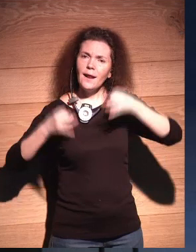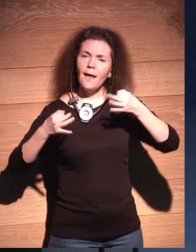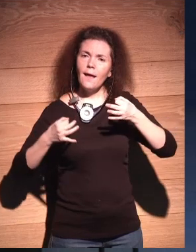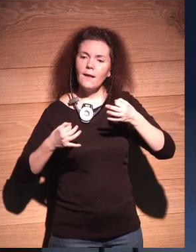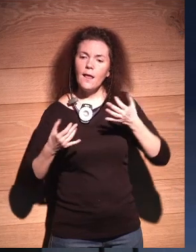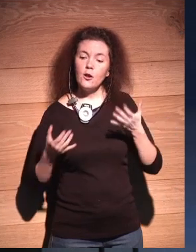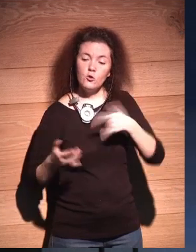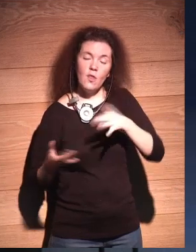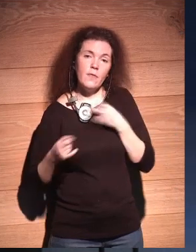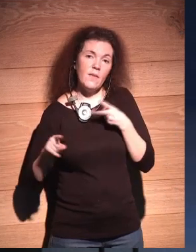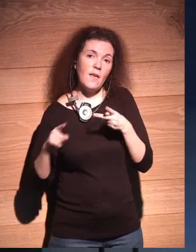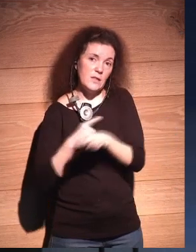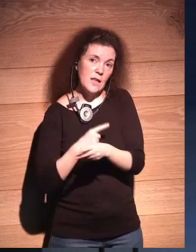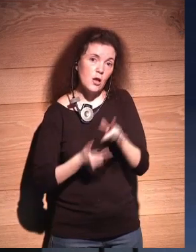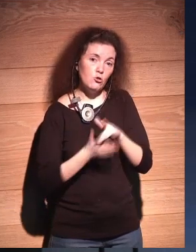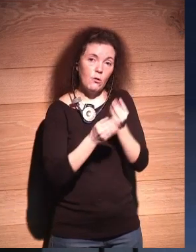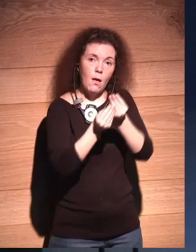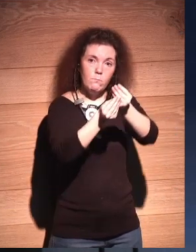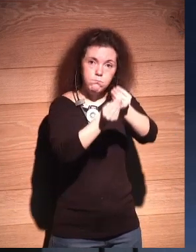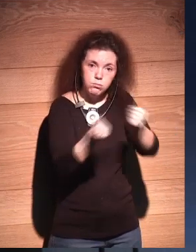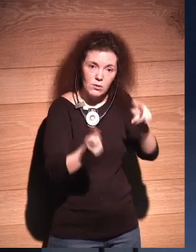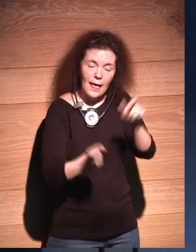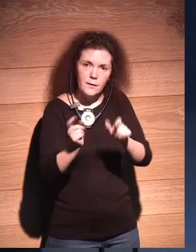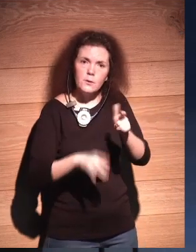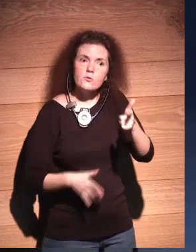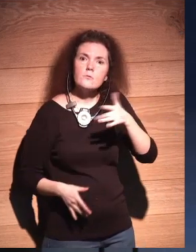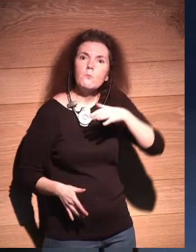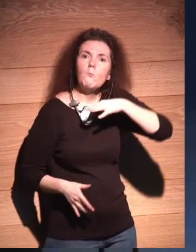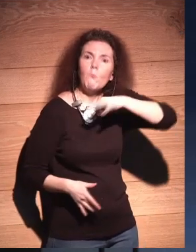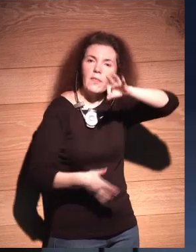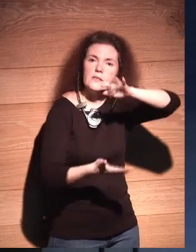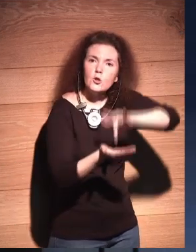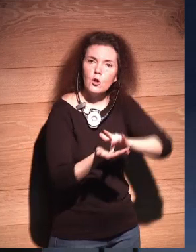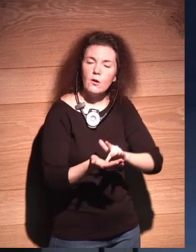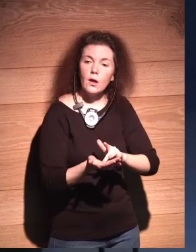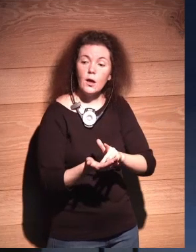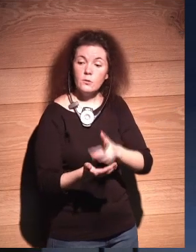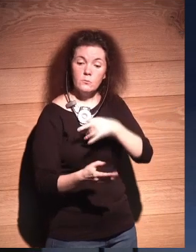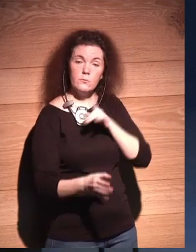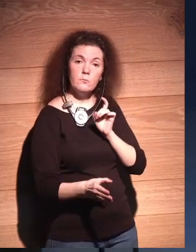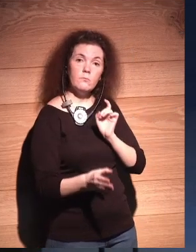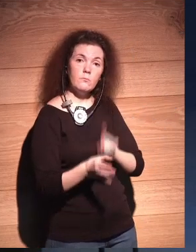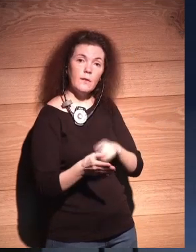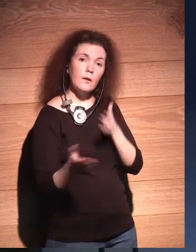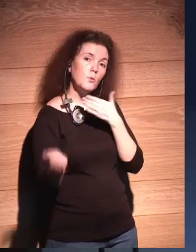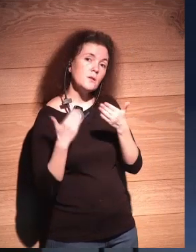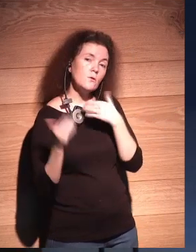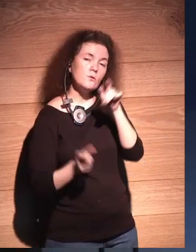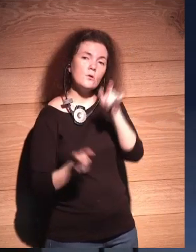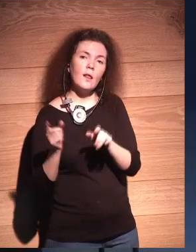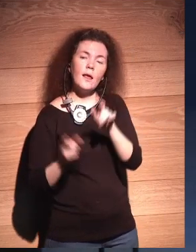distinct possibility. And so, being in part of these discussions with people, it